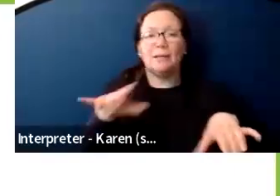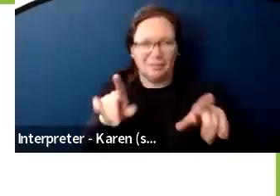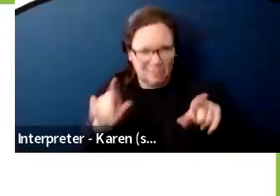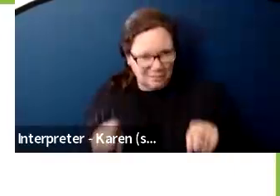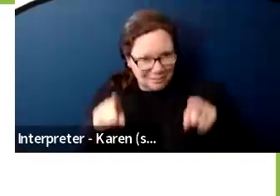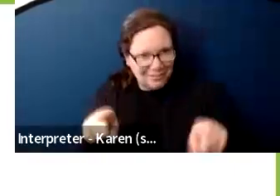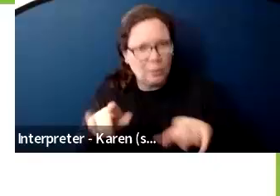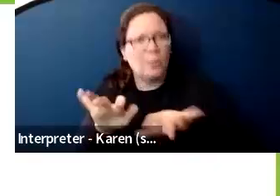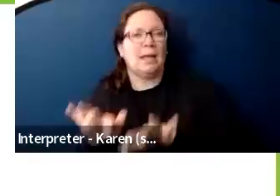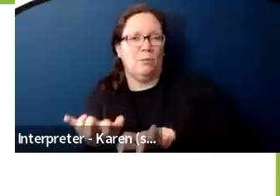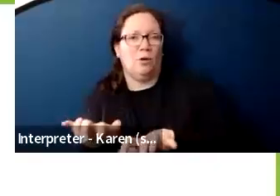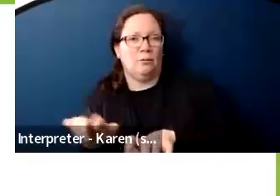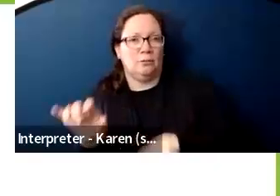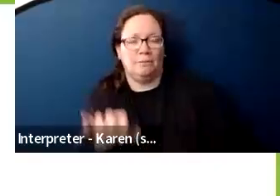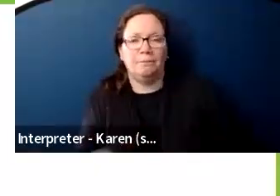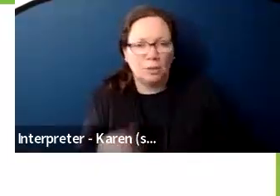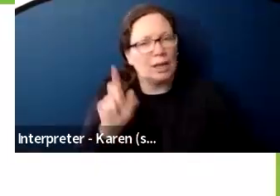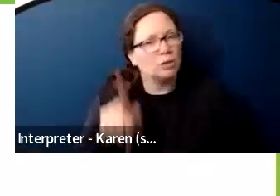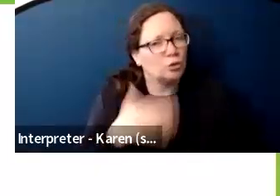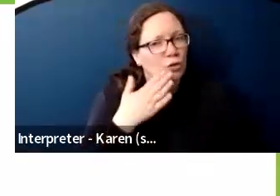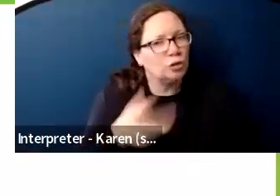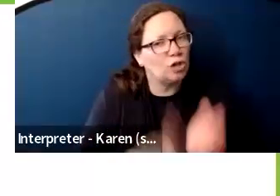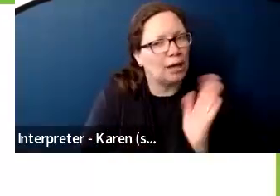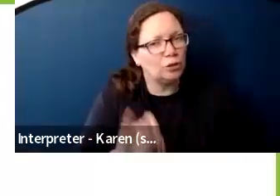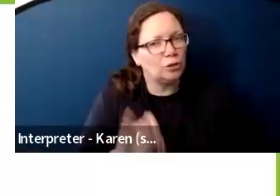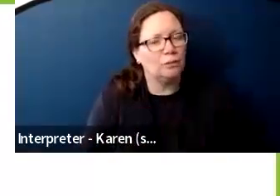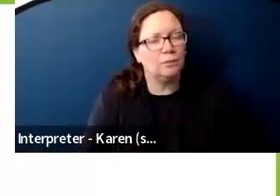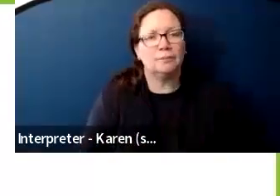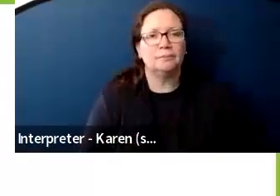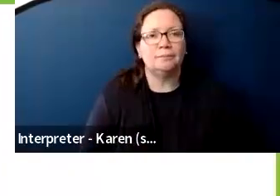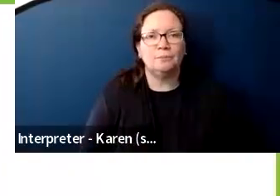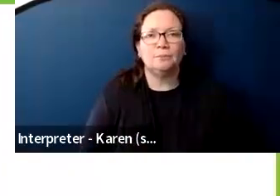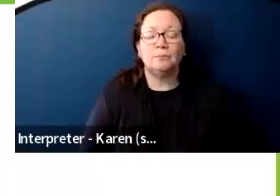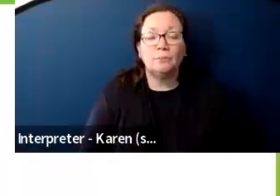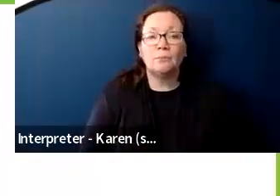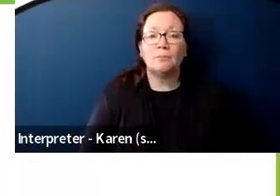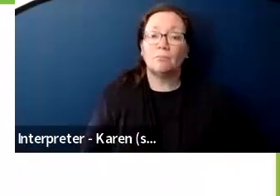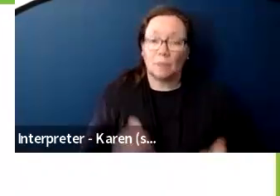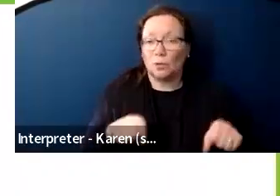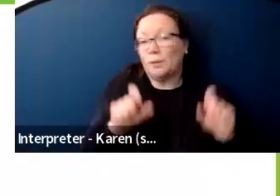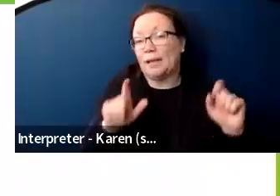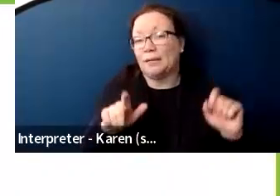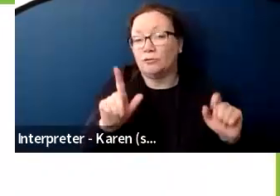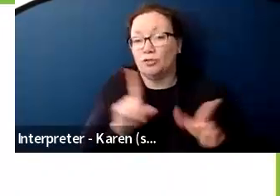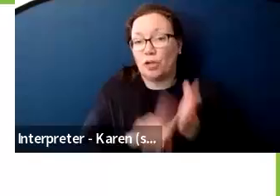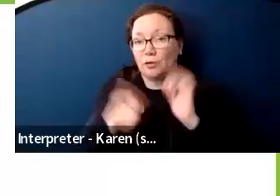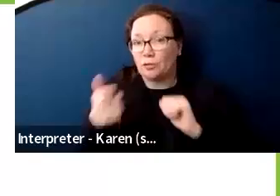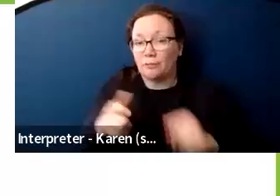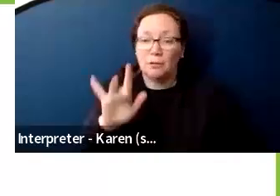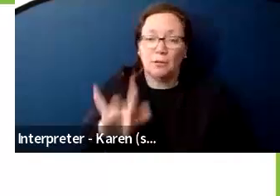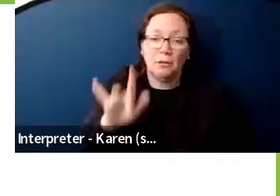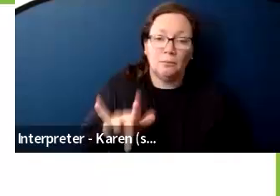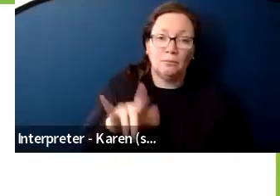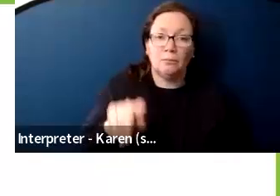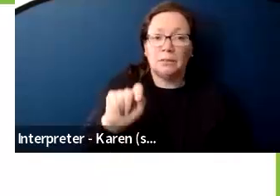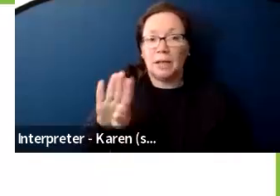content. Um, you can go further with a screen reader if you'd like, but I'd say start with keyboard. If you